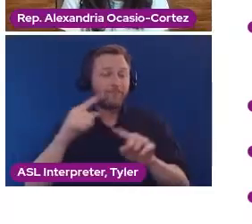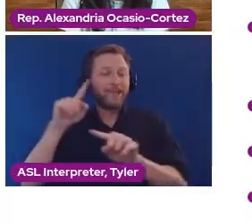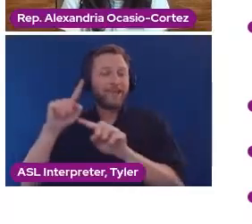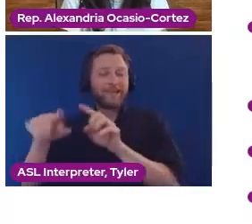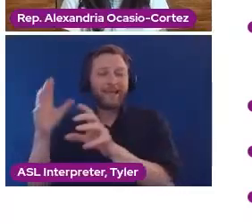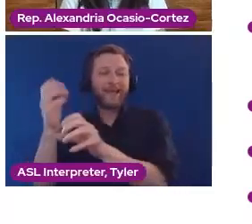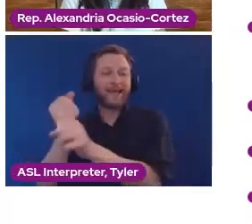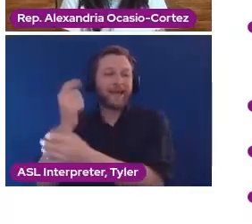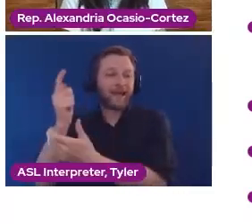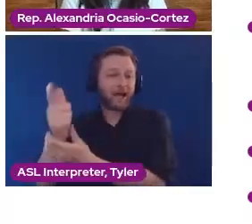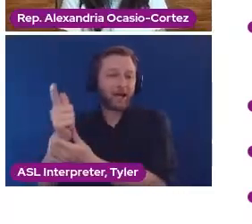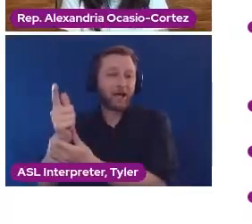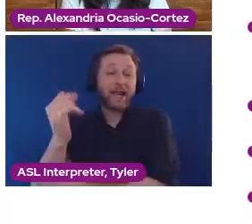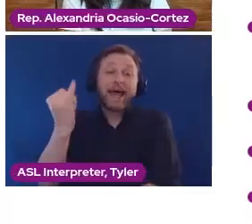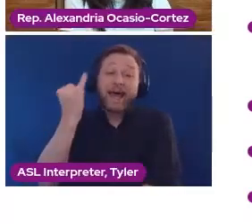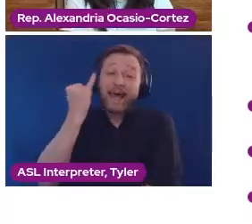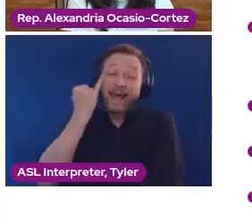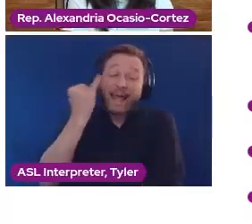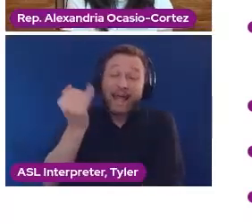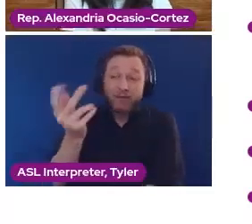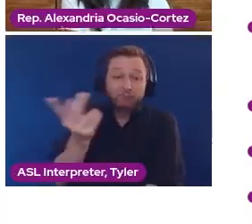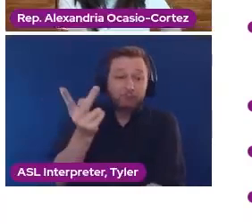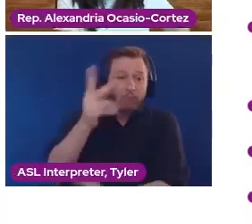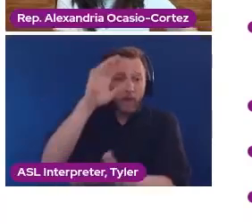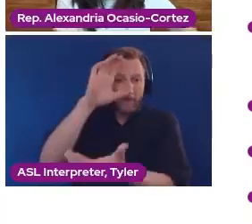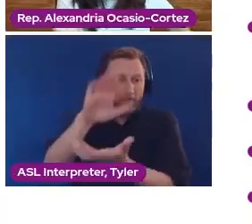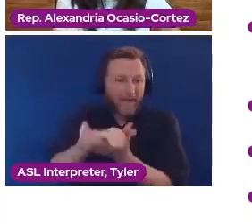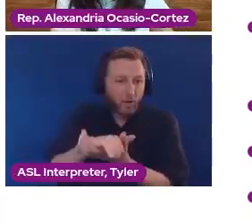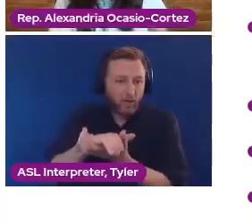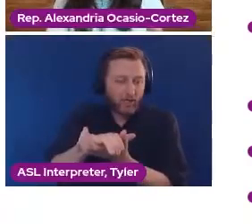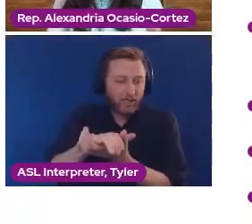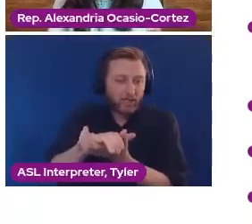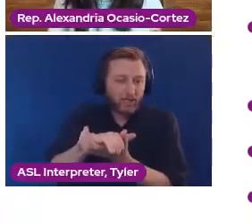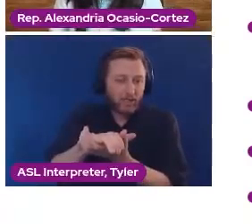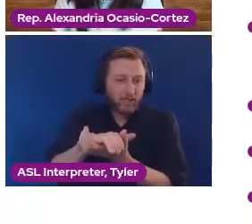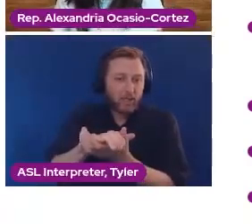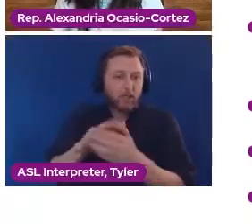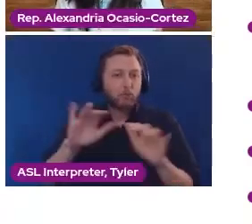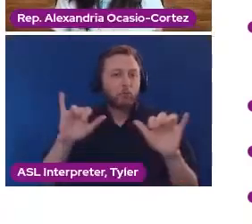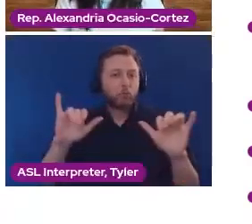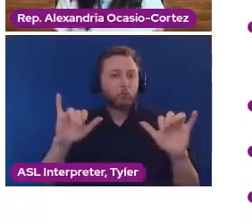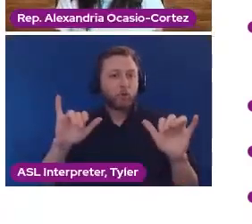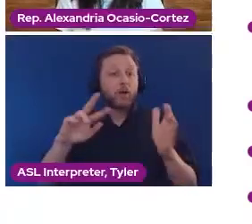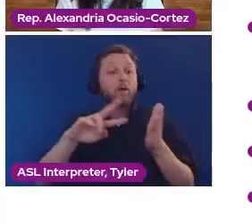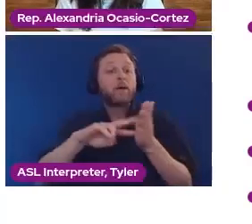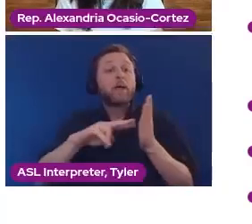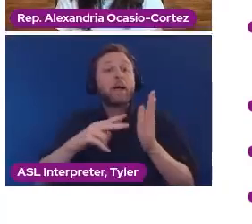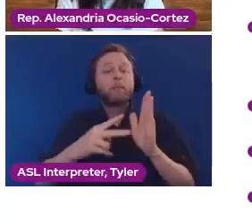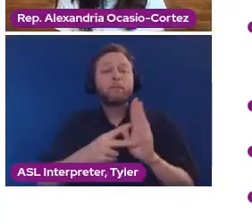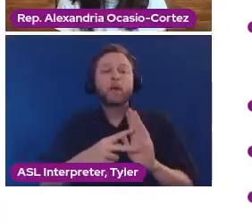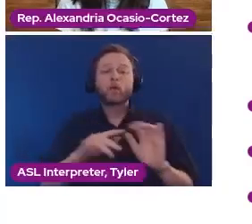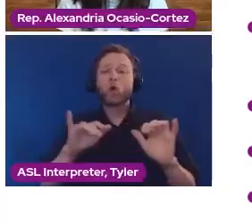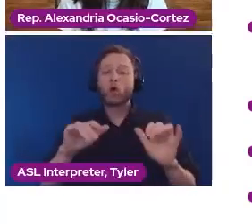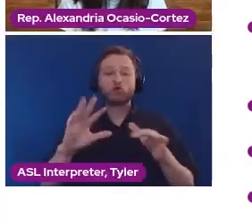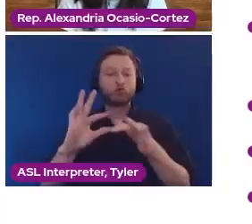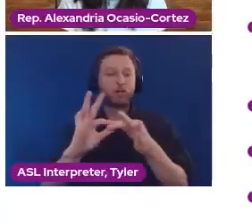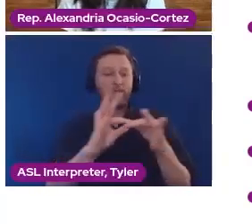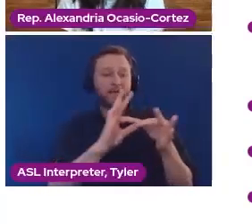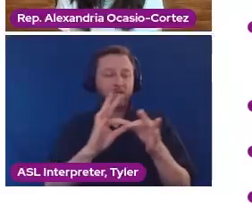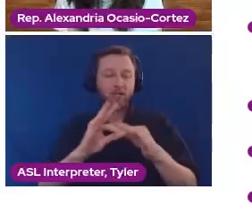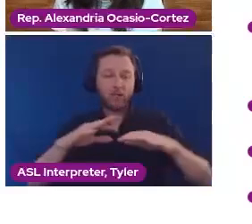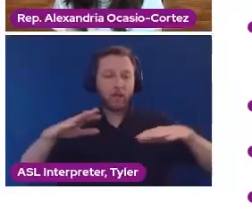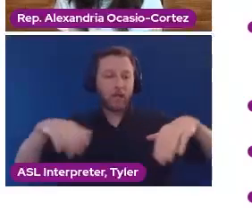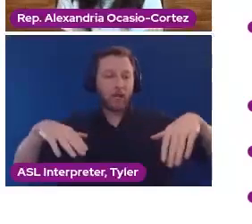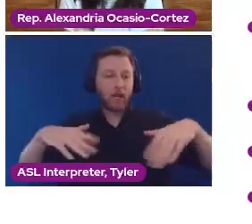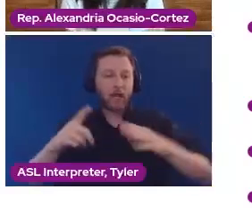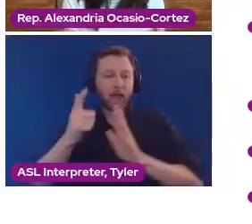are married to their spouse. And so there are all of these loopholes where if you are in a relationship, if